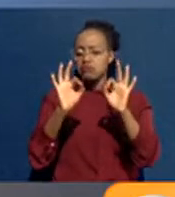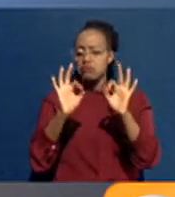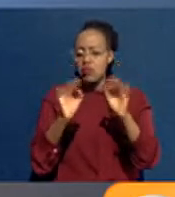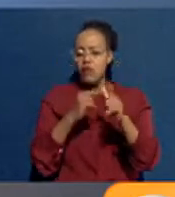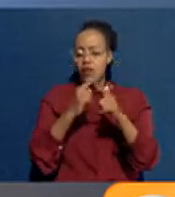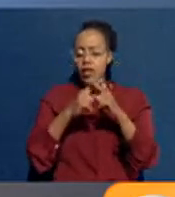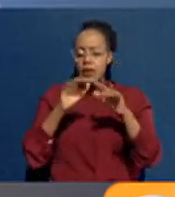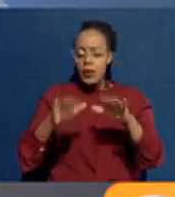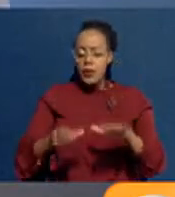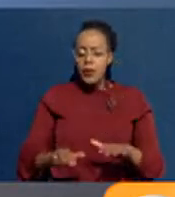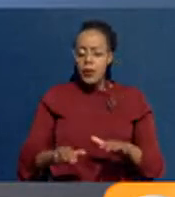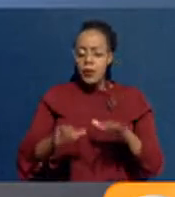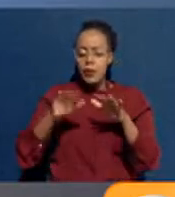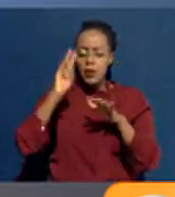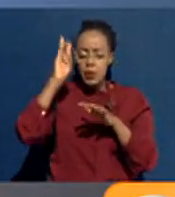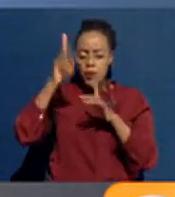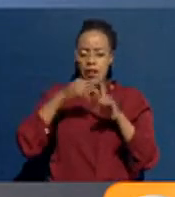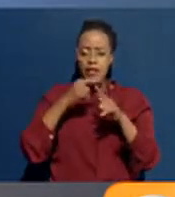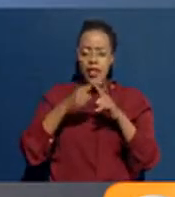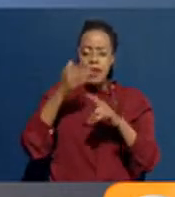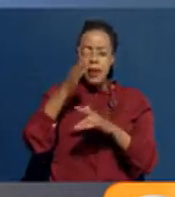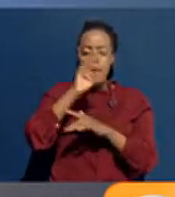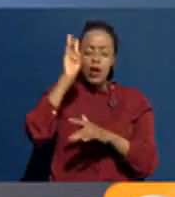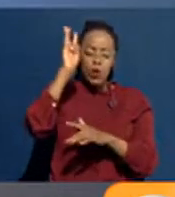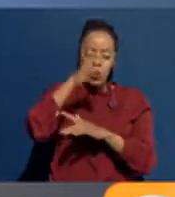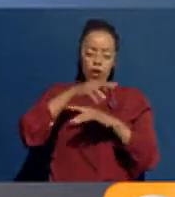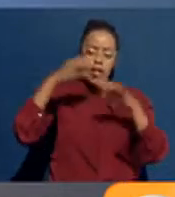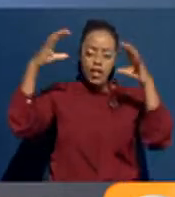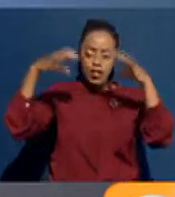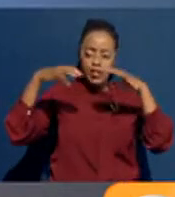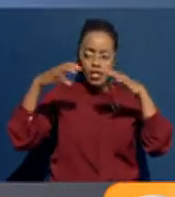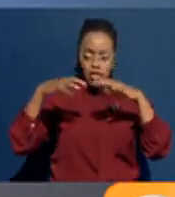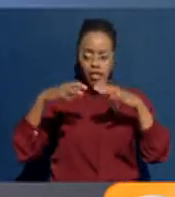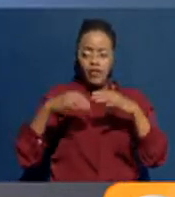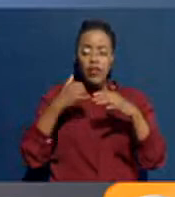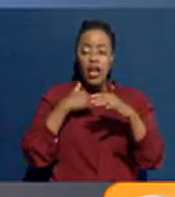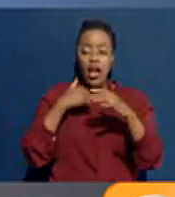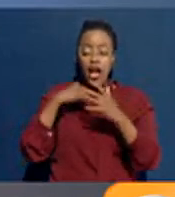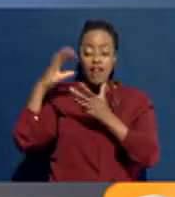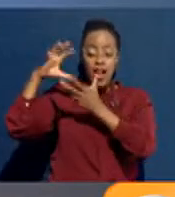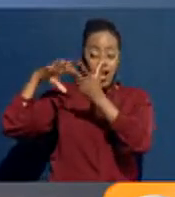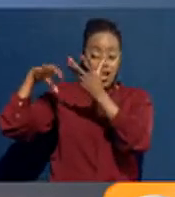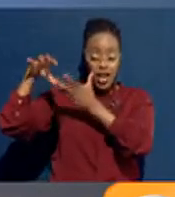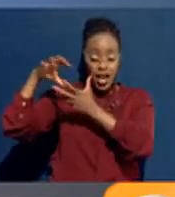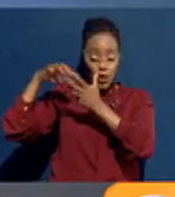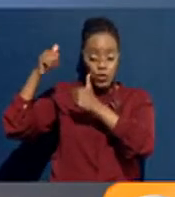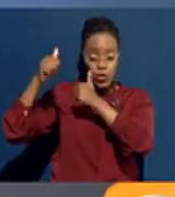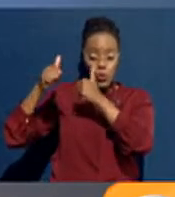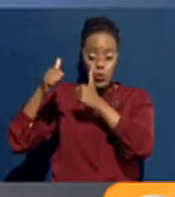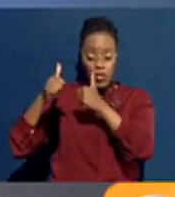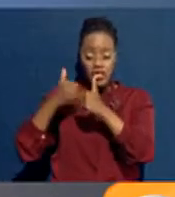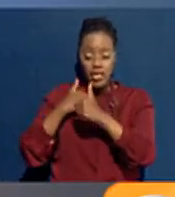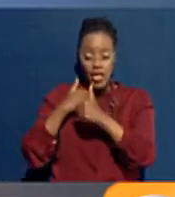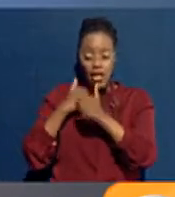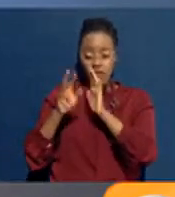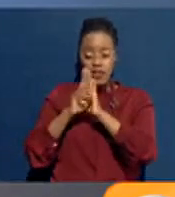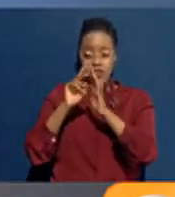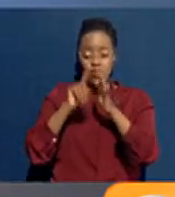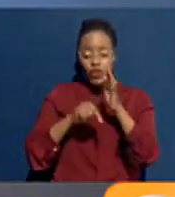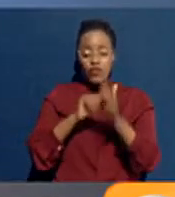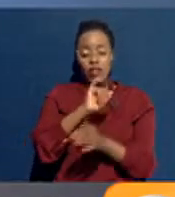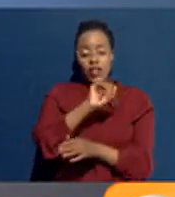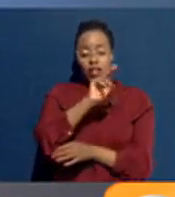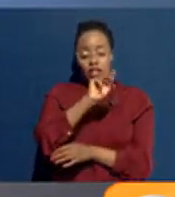will rise and it falls back as rainfall. Okay. There is a cloud band that we refer to as the